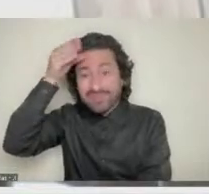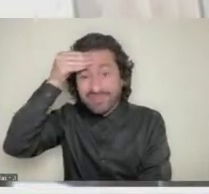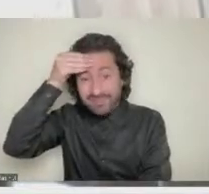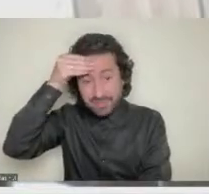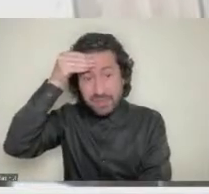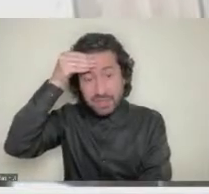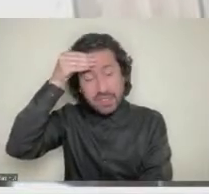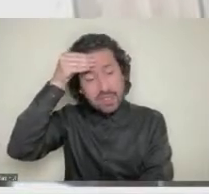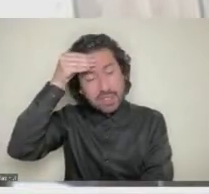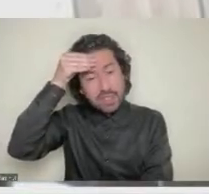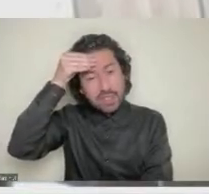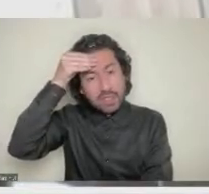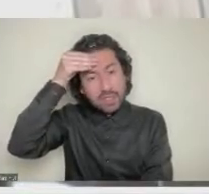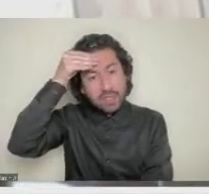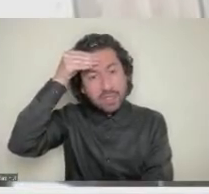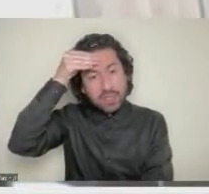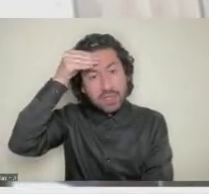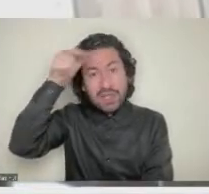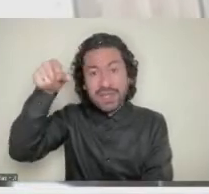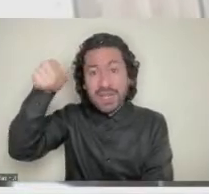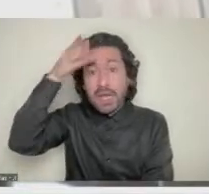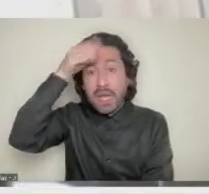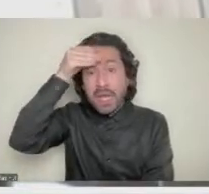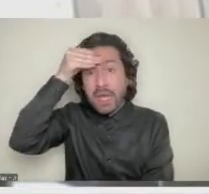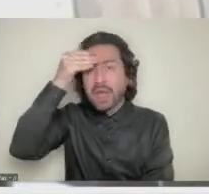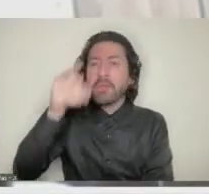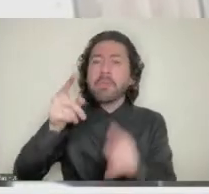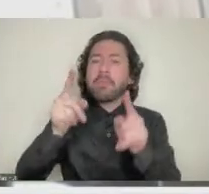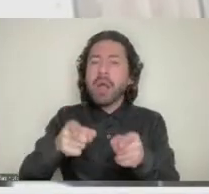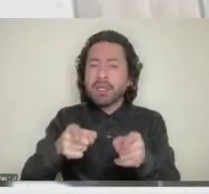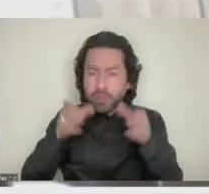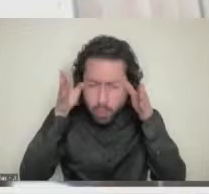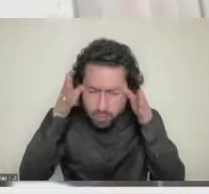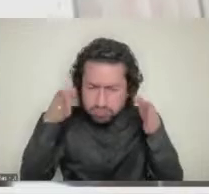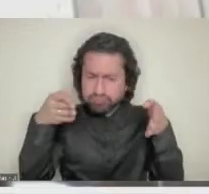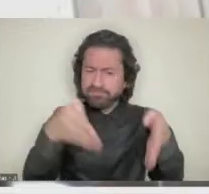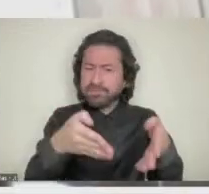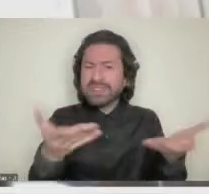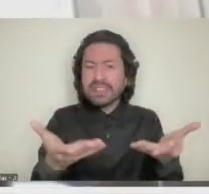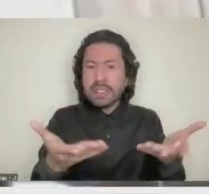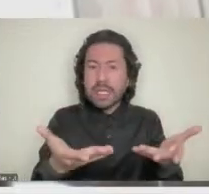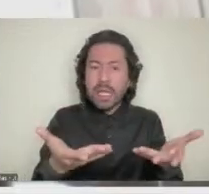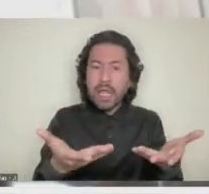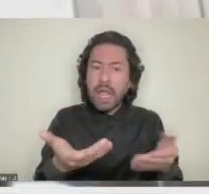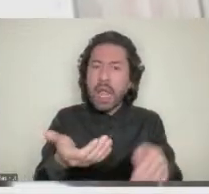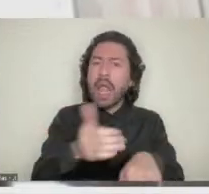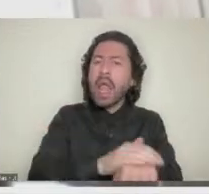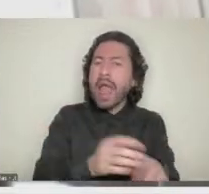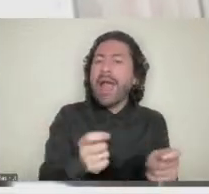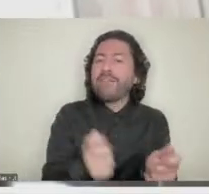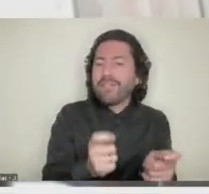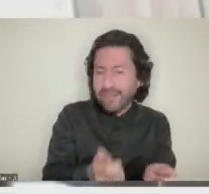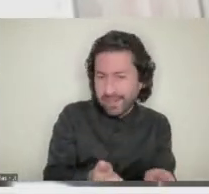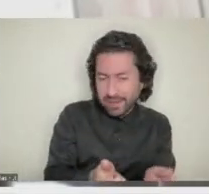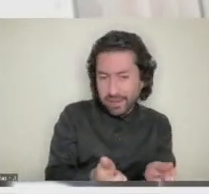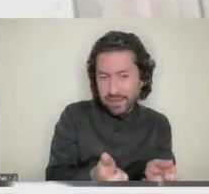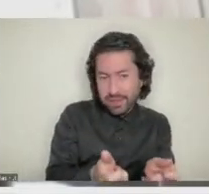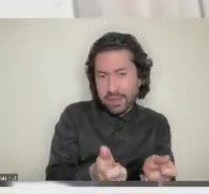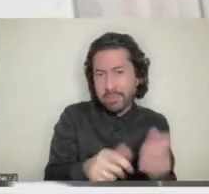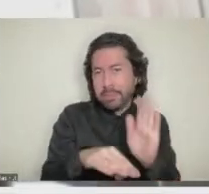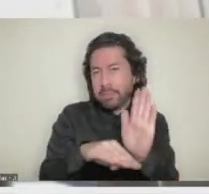that we measure learning. And someone said it, learning should be focused in that minimum